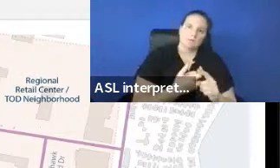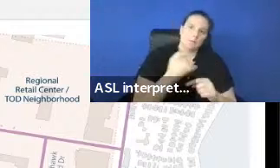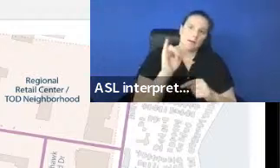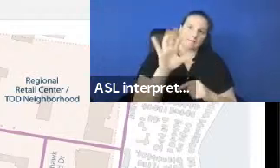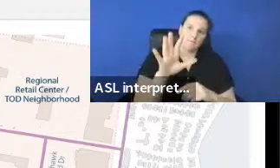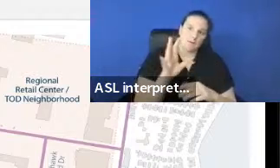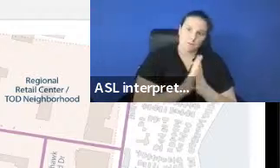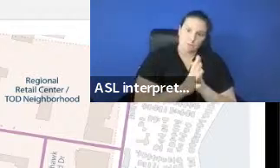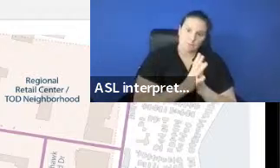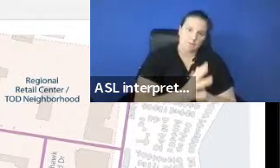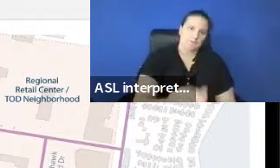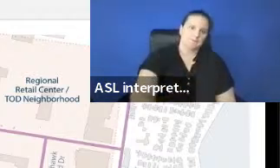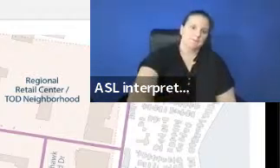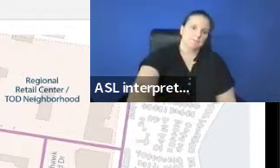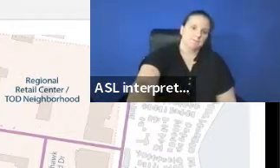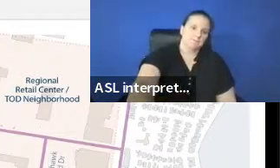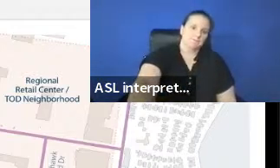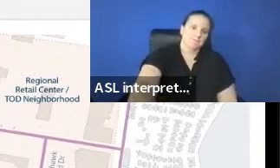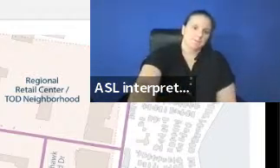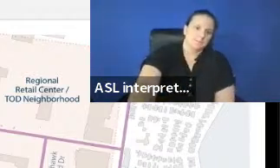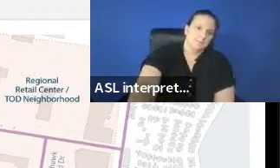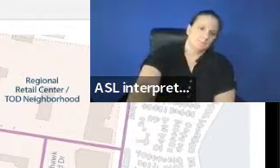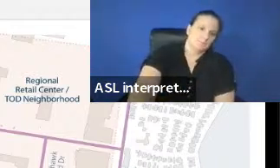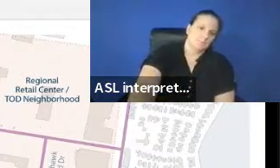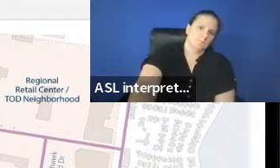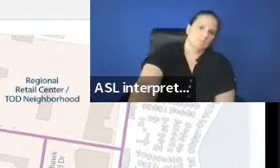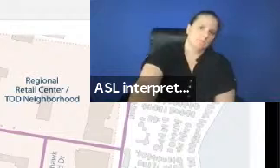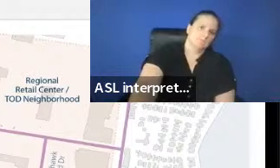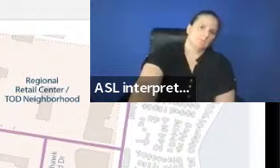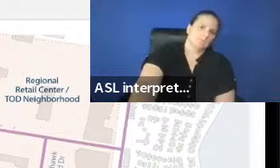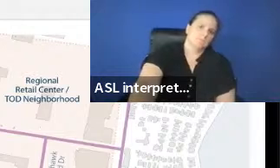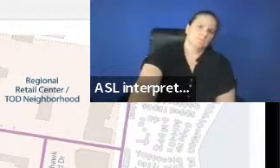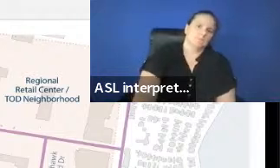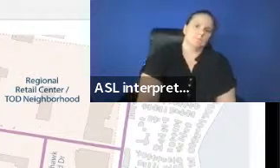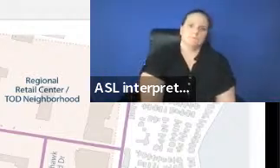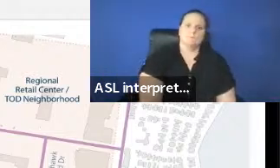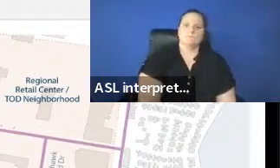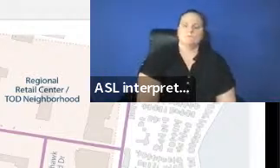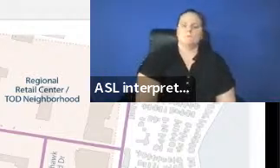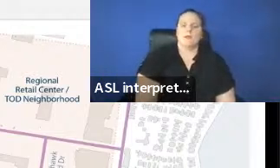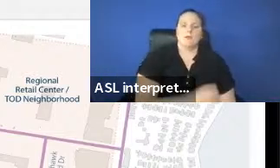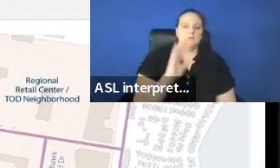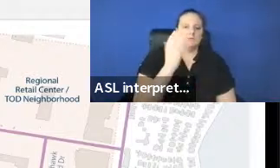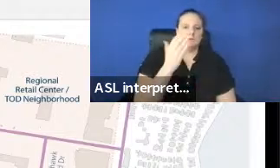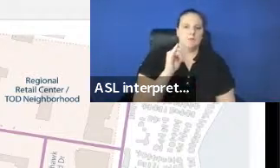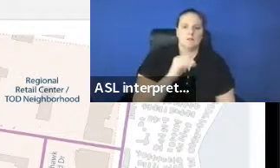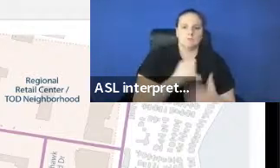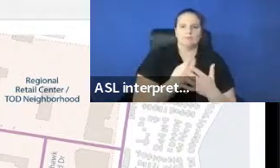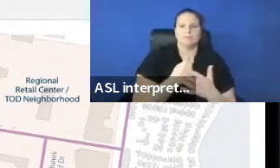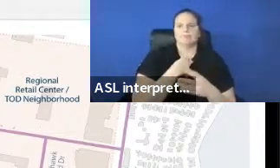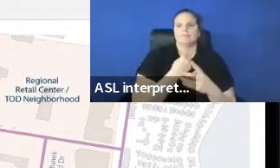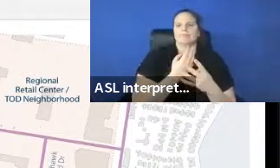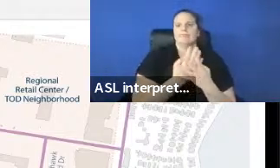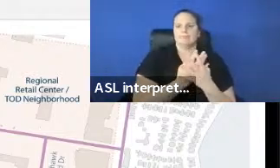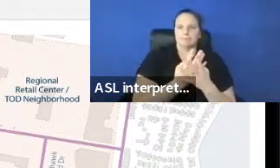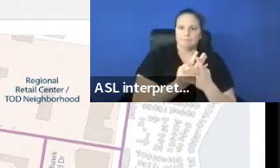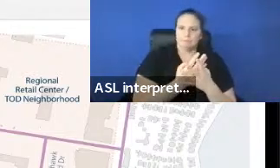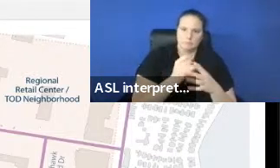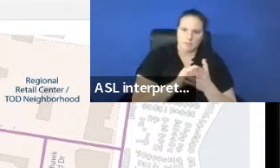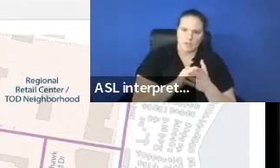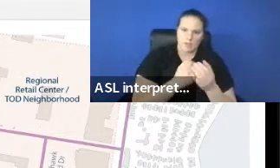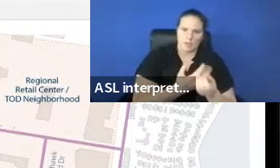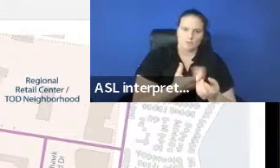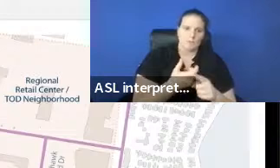traffic. And it sounds like there's bottlenecks that are caused by the